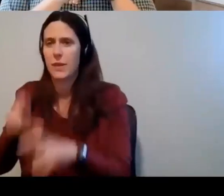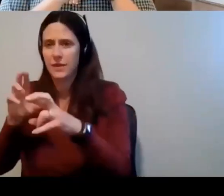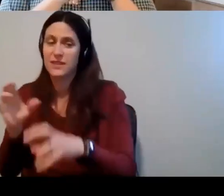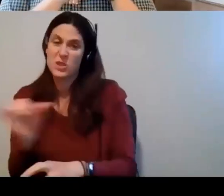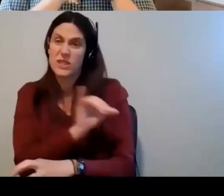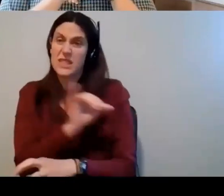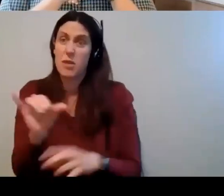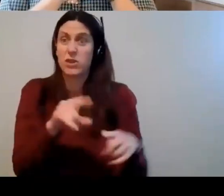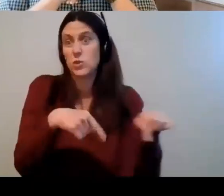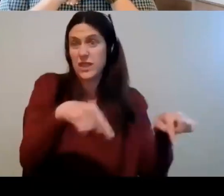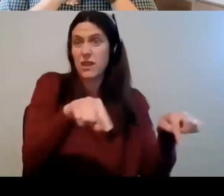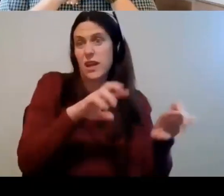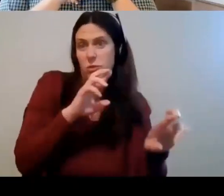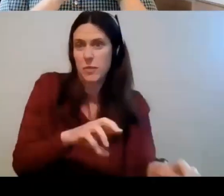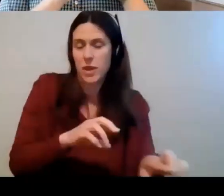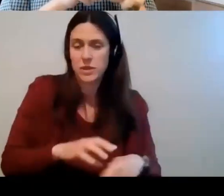of that.